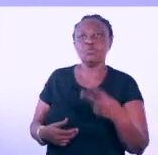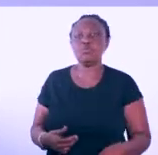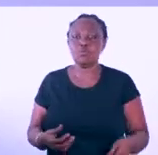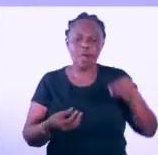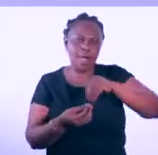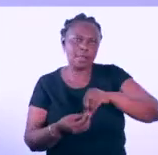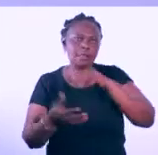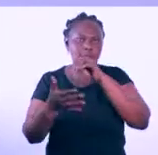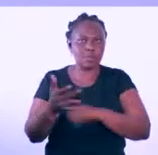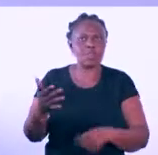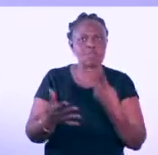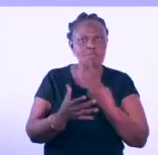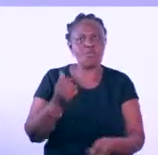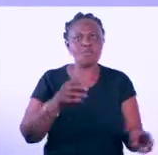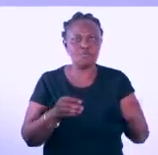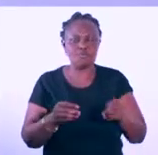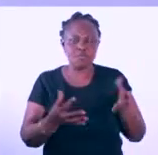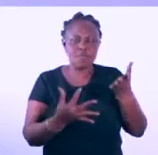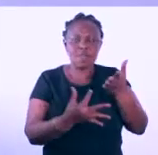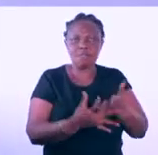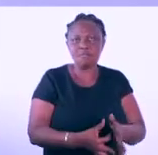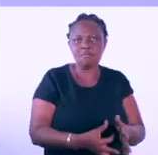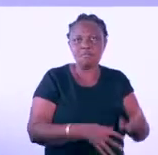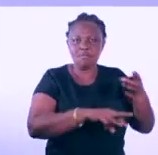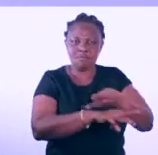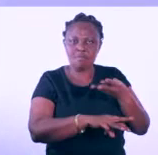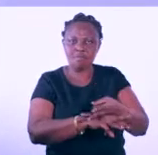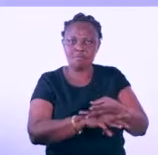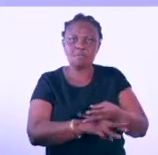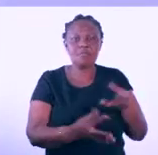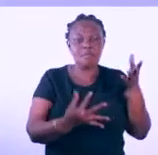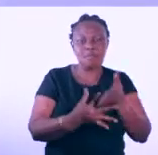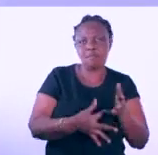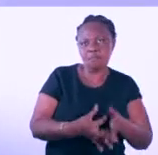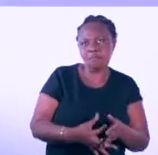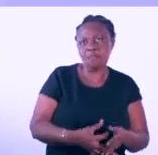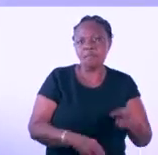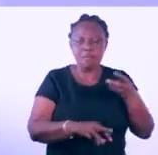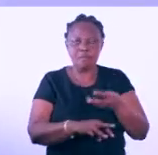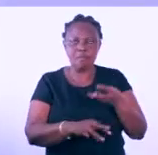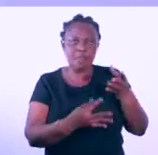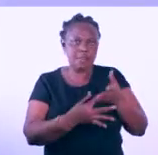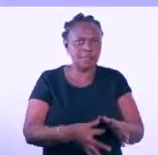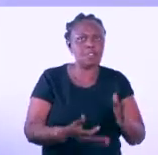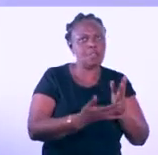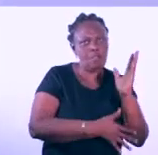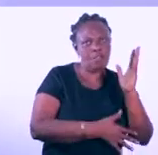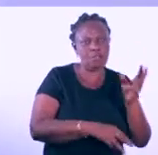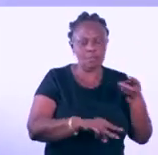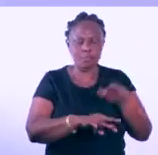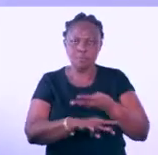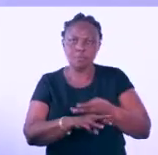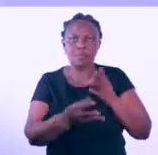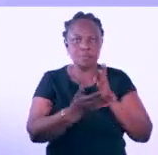subtraction. We move on to division and multiplication. She solved 1 problem in division correctly and another problem